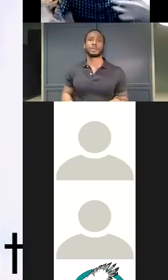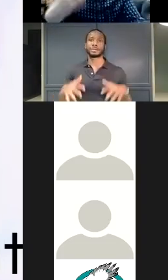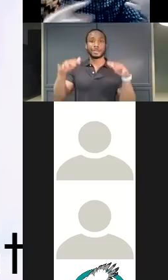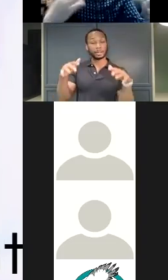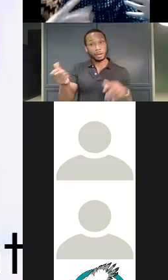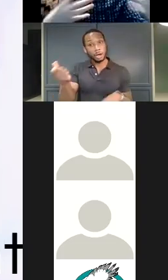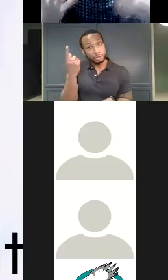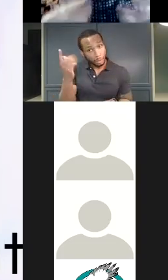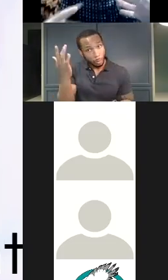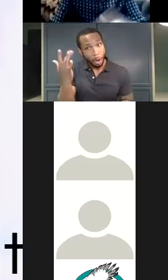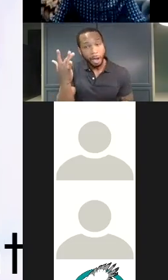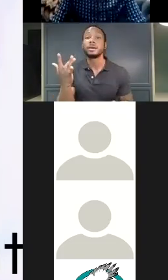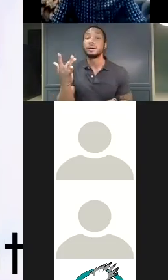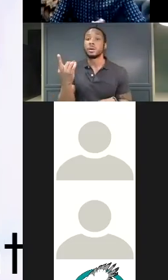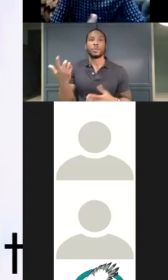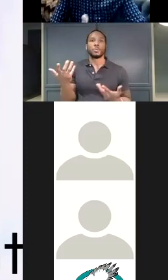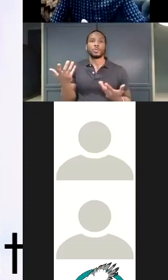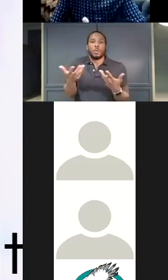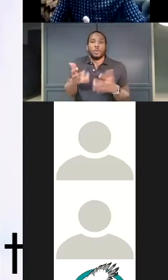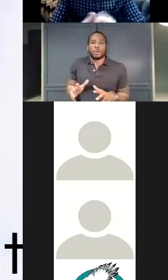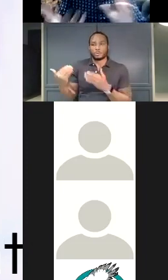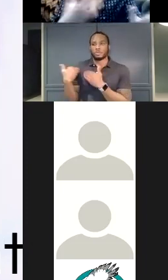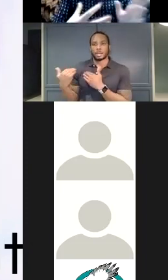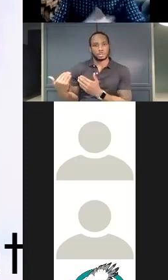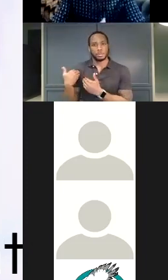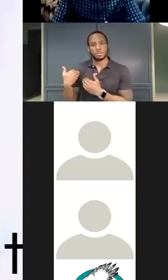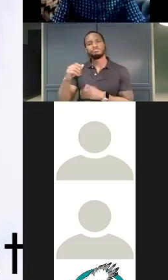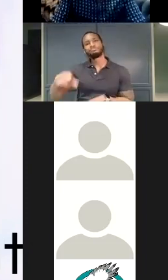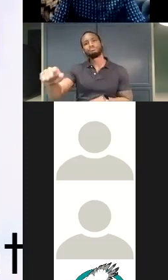anxiety, right? Of like, what, we don't want to be responsible. Yeah.